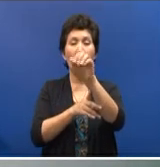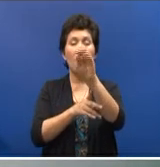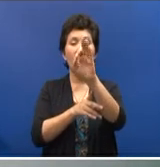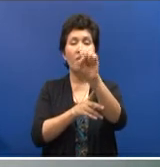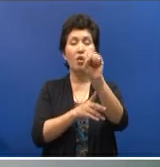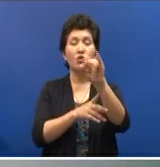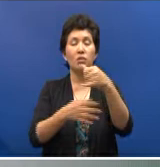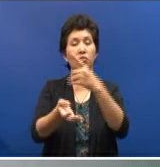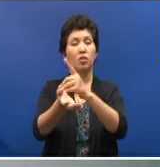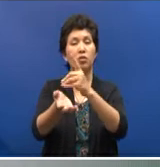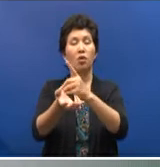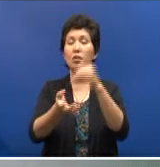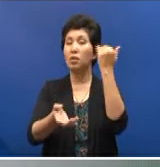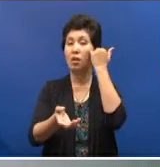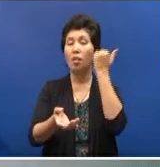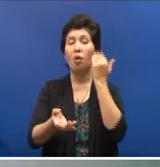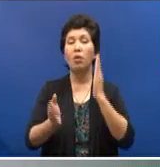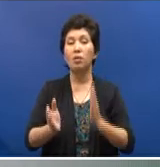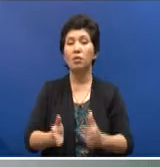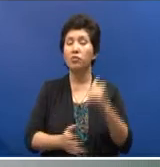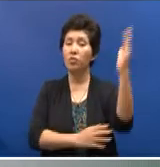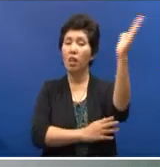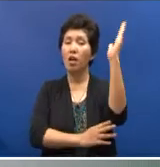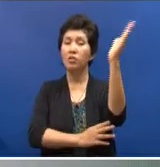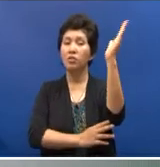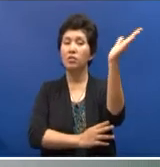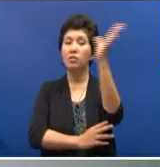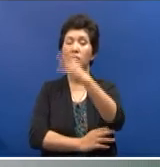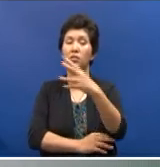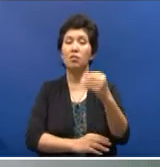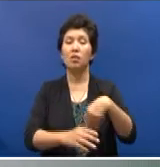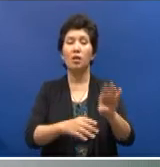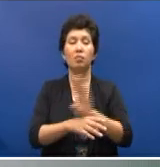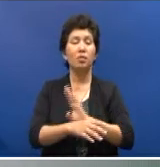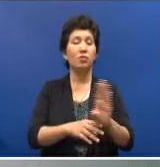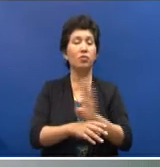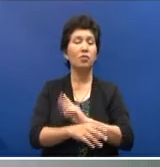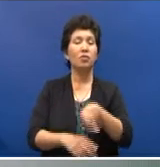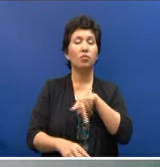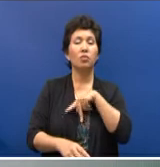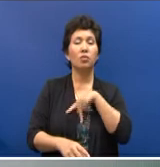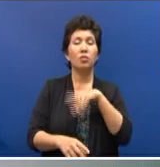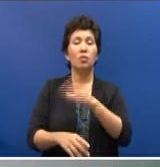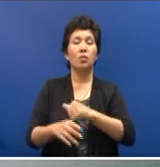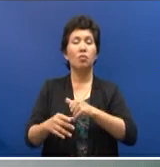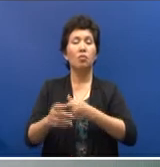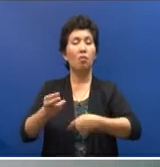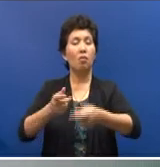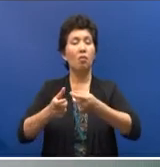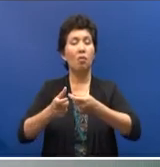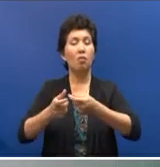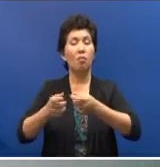example, doctors, lawyers, okay, lecturers, okay, or business owners, and those who run the